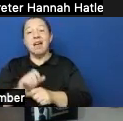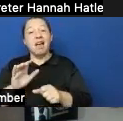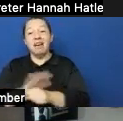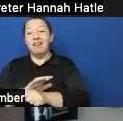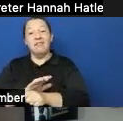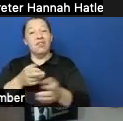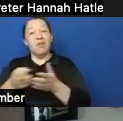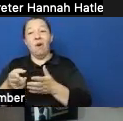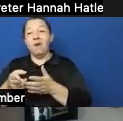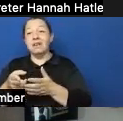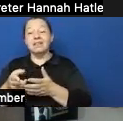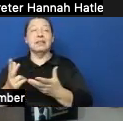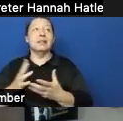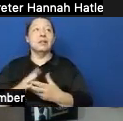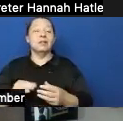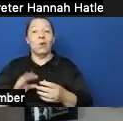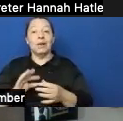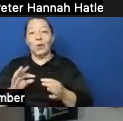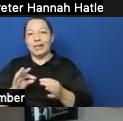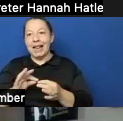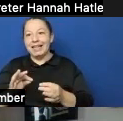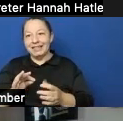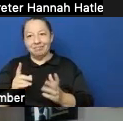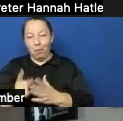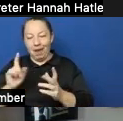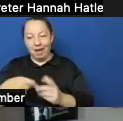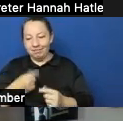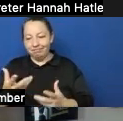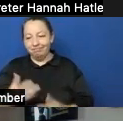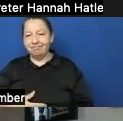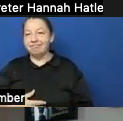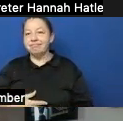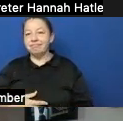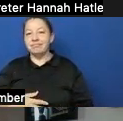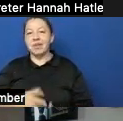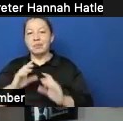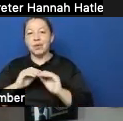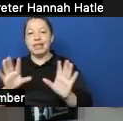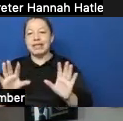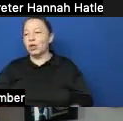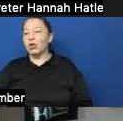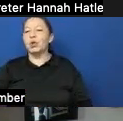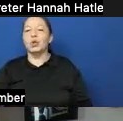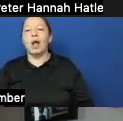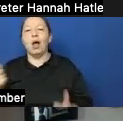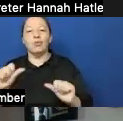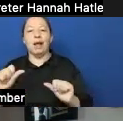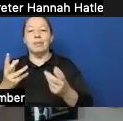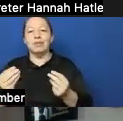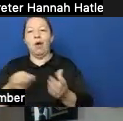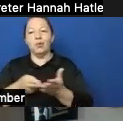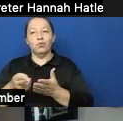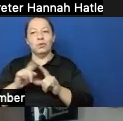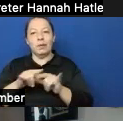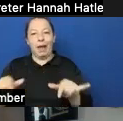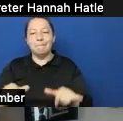a storytelling moment and it is a graphic, but I'll keep it as gentle as possible while telling the truth. There was